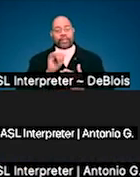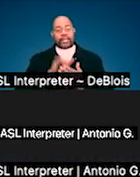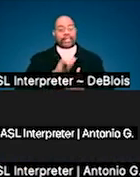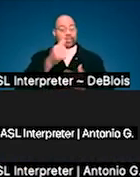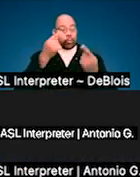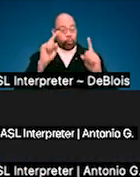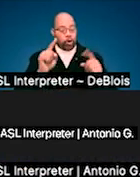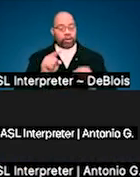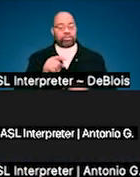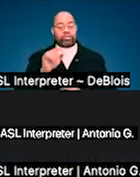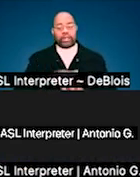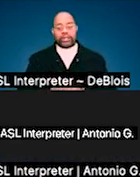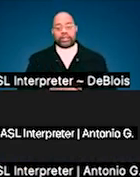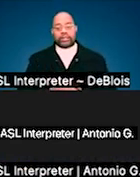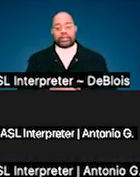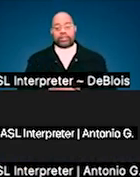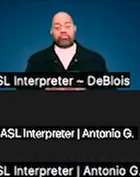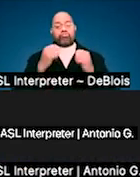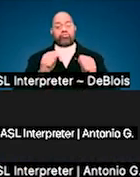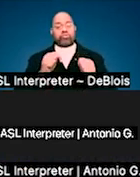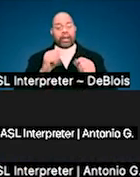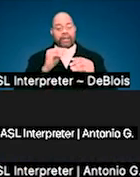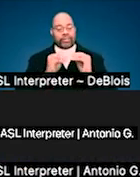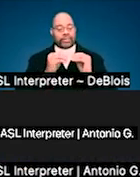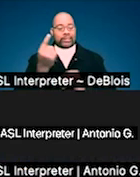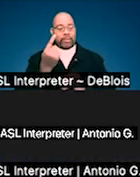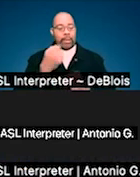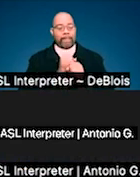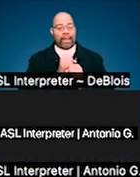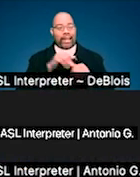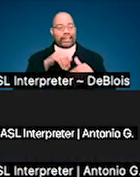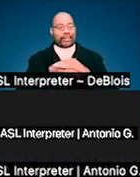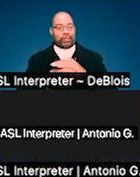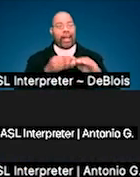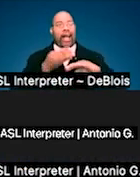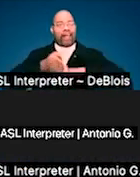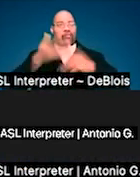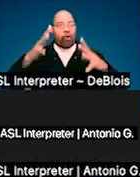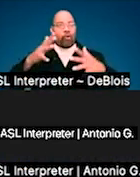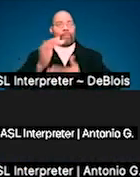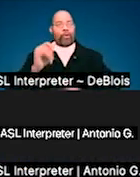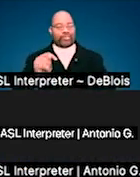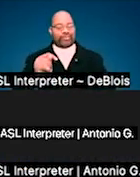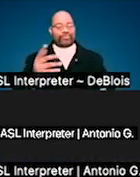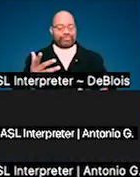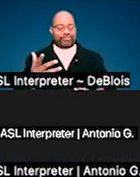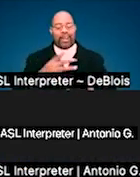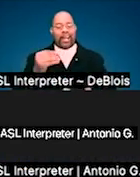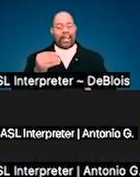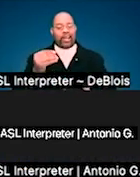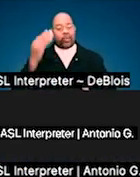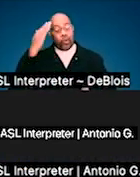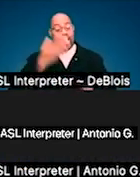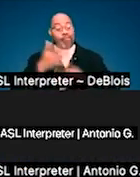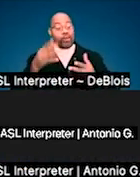work is trying to fix something and make it accessible after you've already bought it. And after